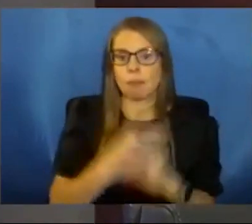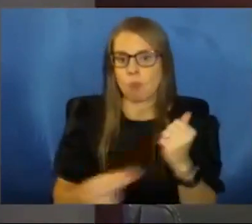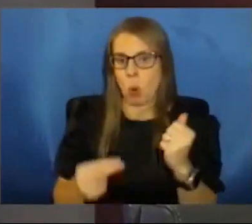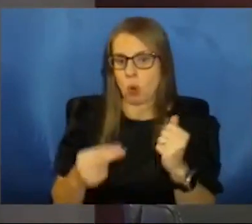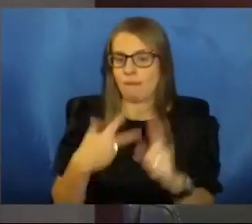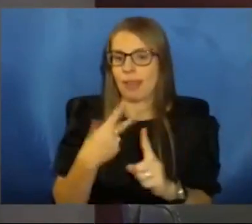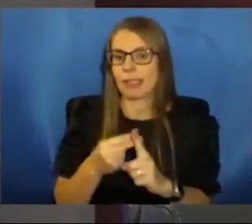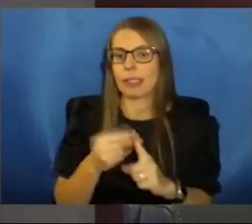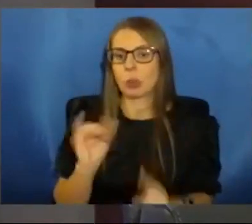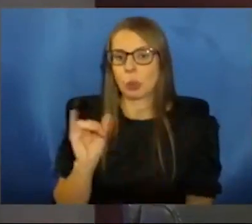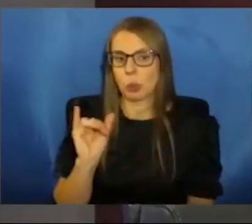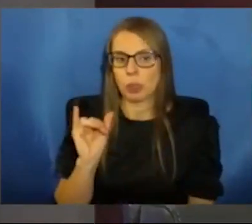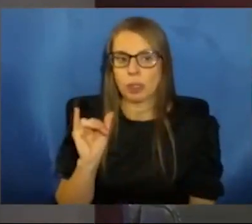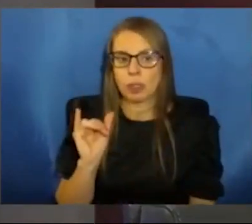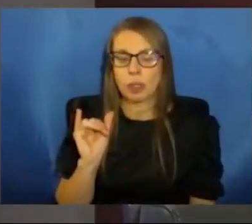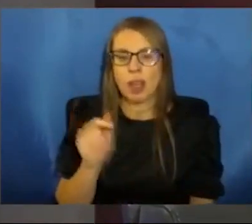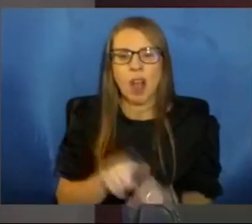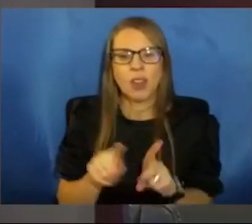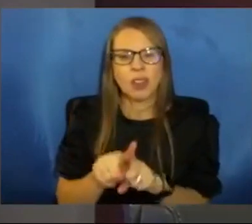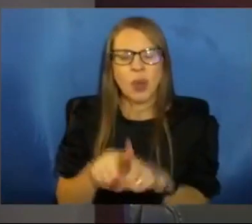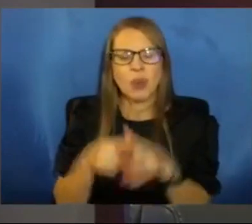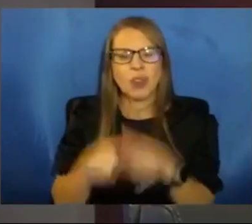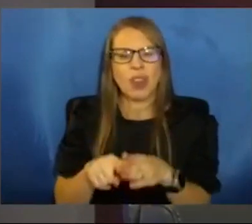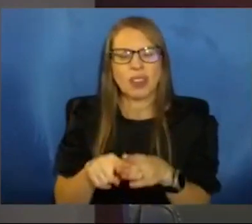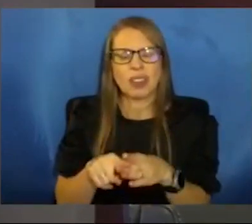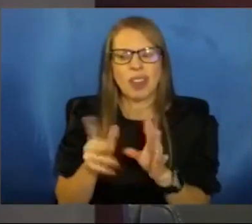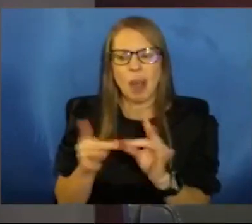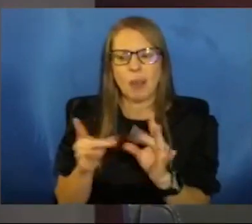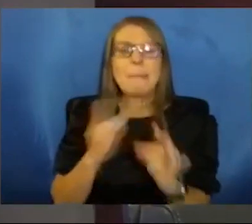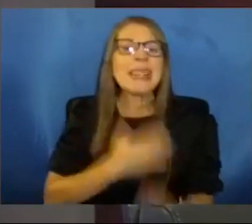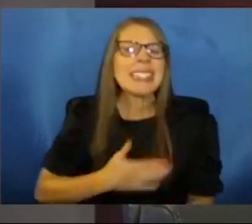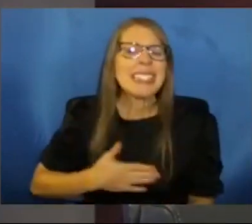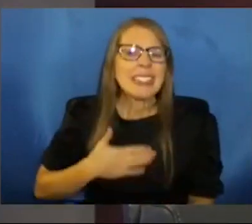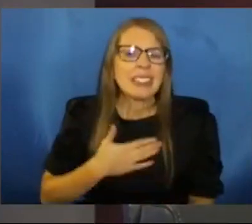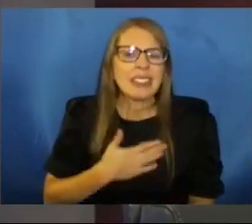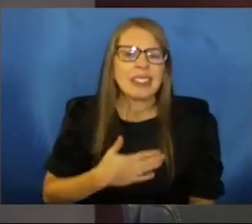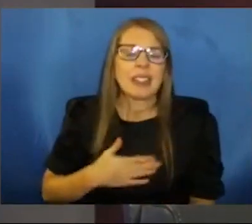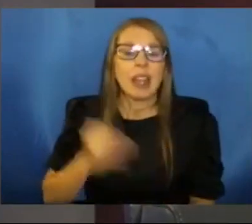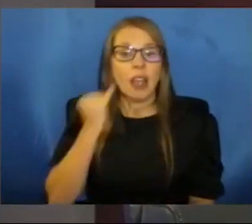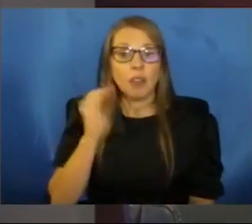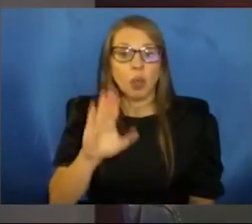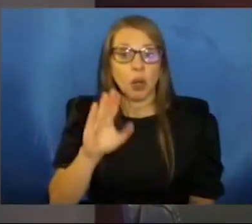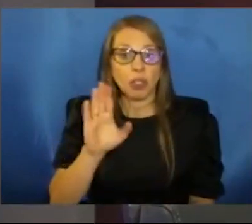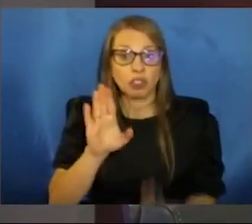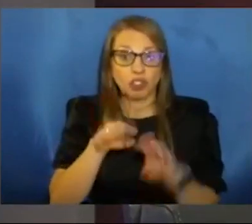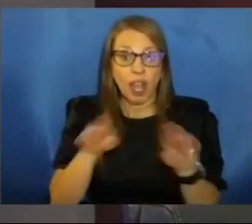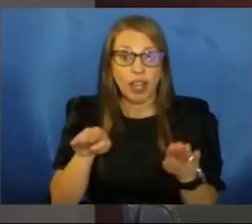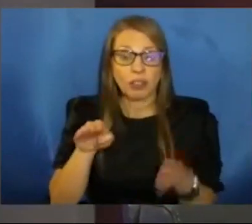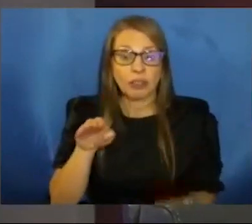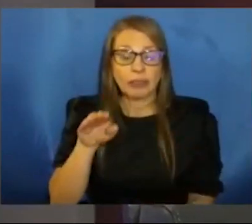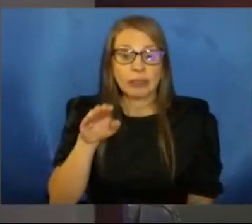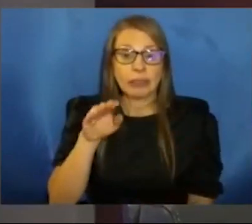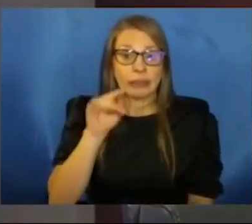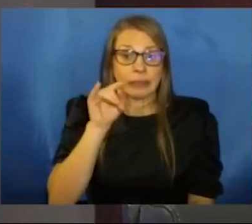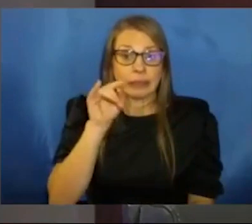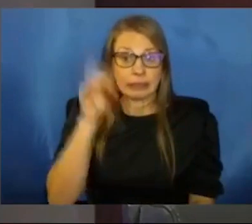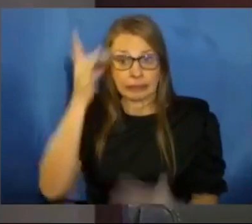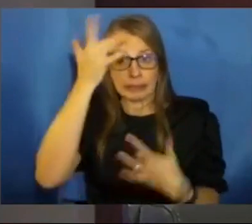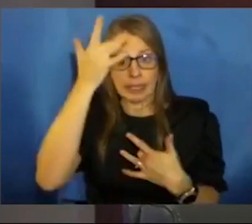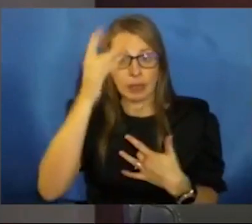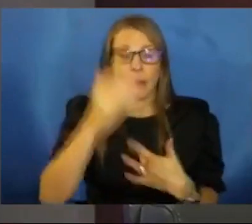know so that we can have the proper containment measures in terms of quarantine and isolation and stuff. And so I think